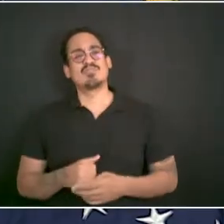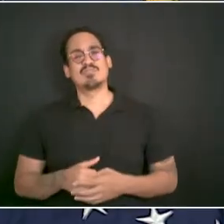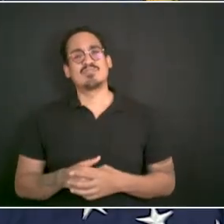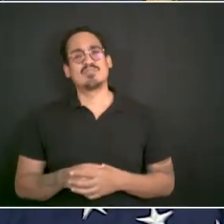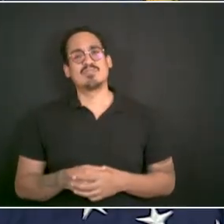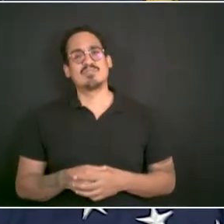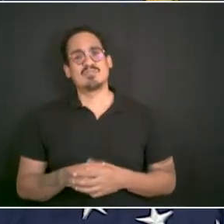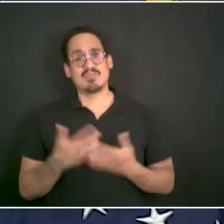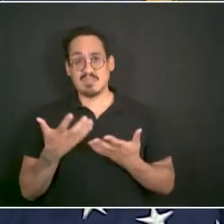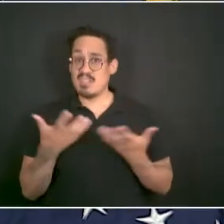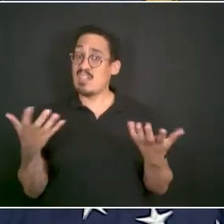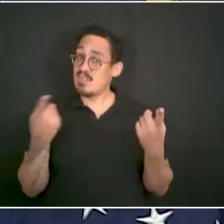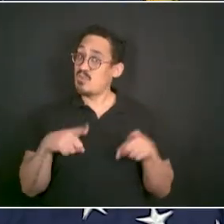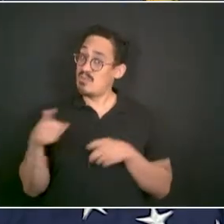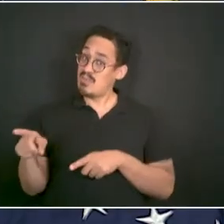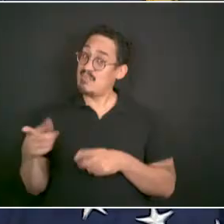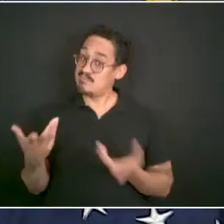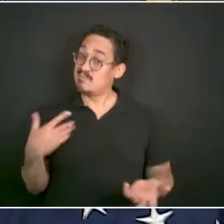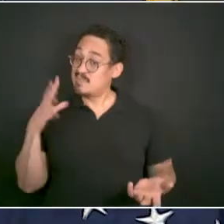Yes. I'm